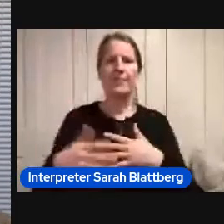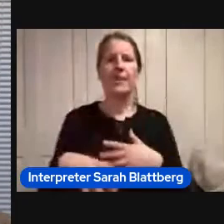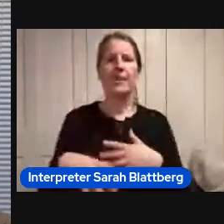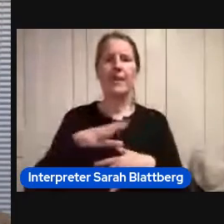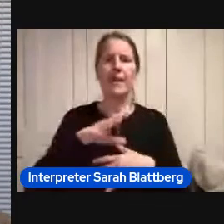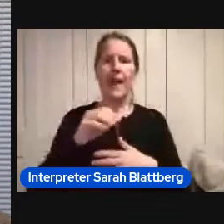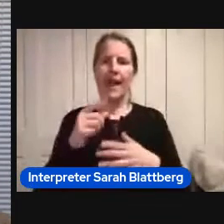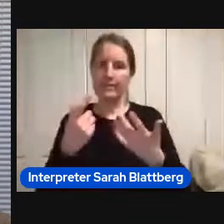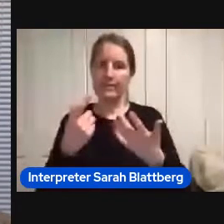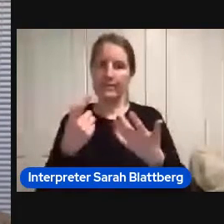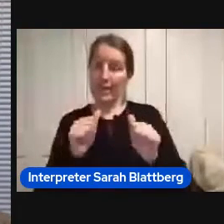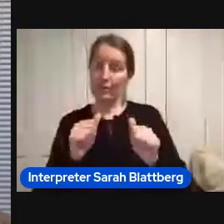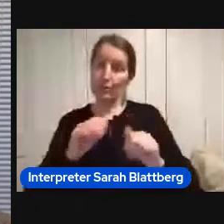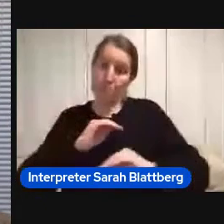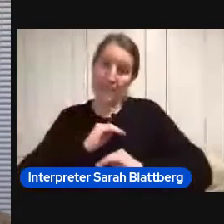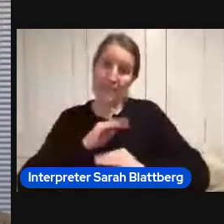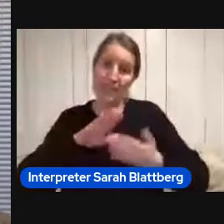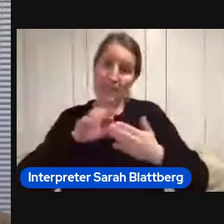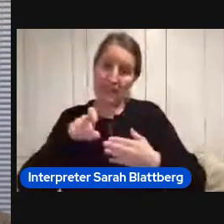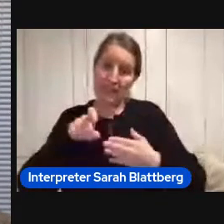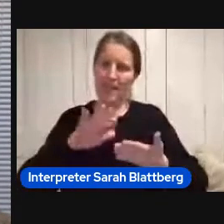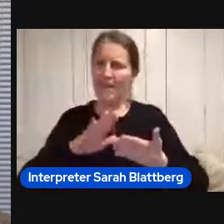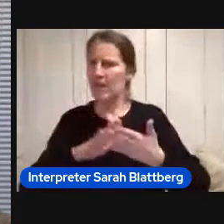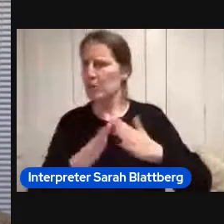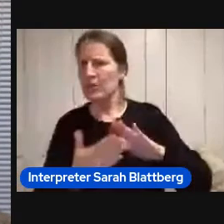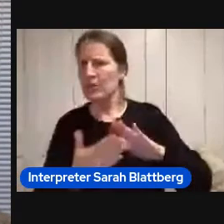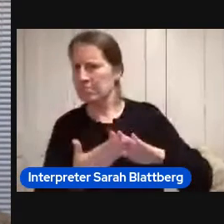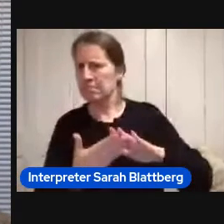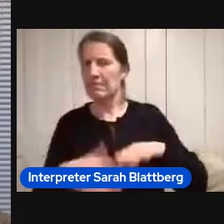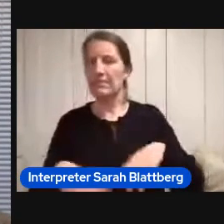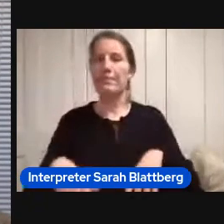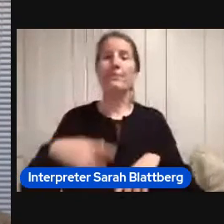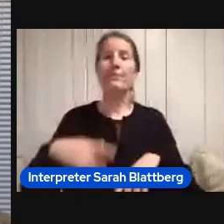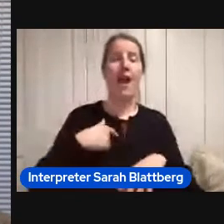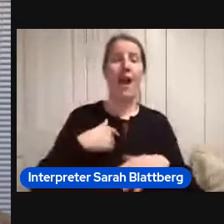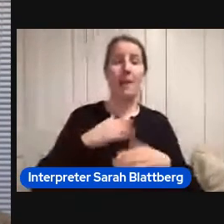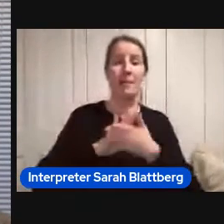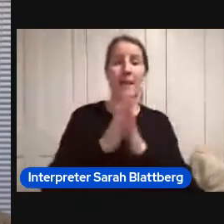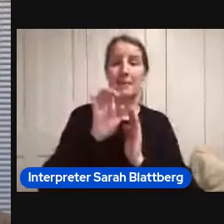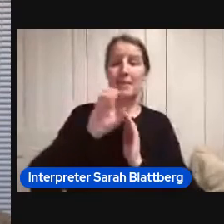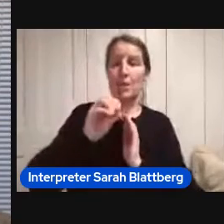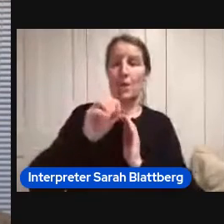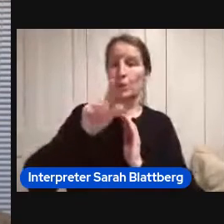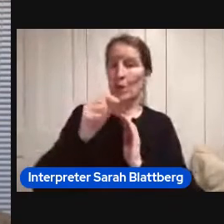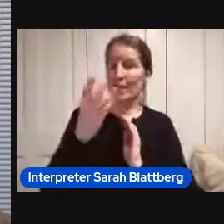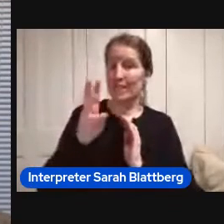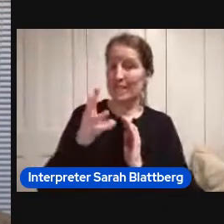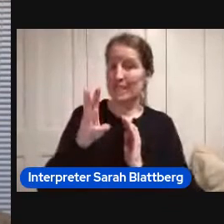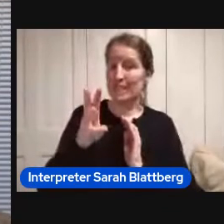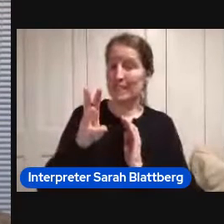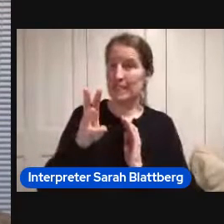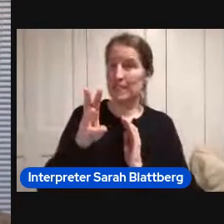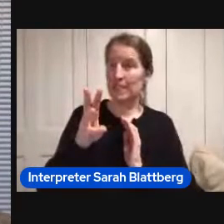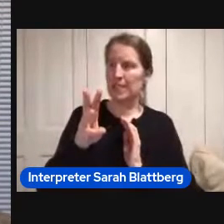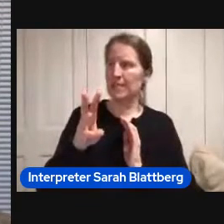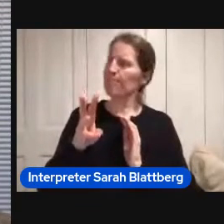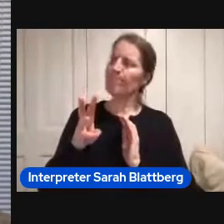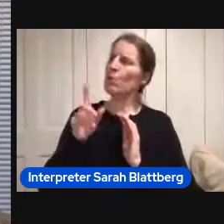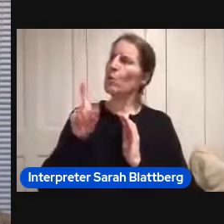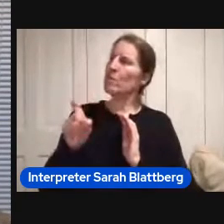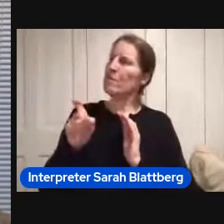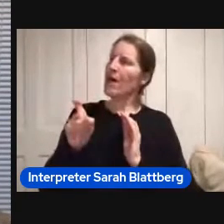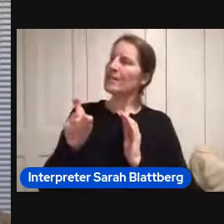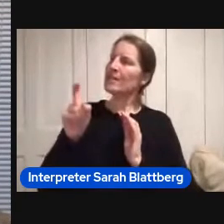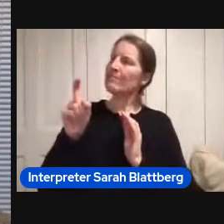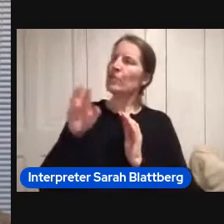needs. When I took the helm in 2016, I knew we had to reimagine Federation's role in a time